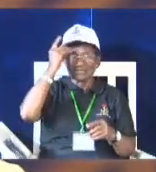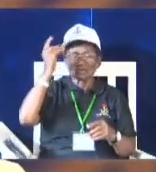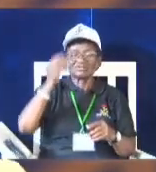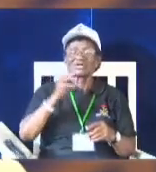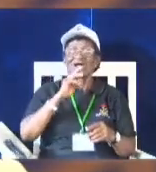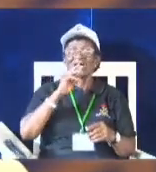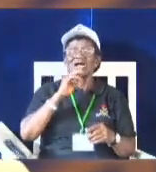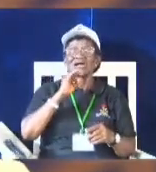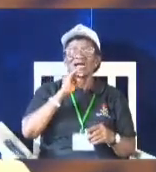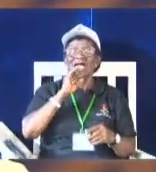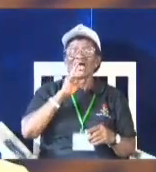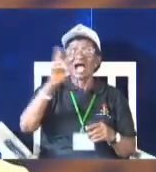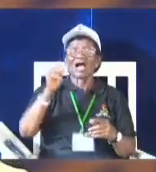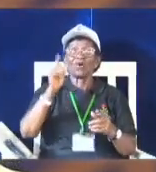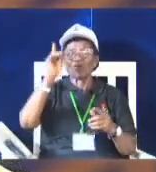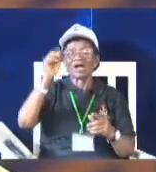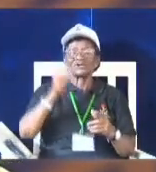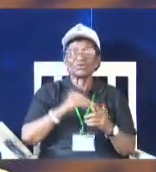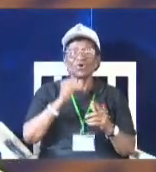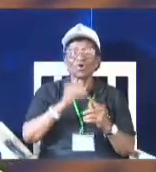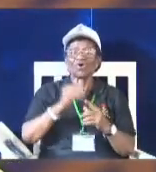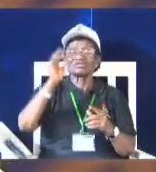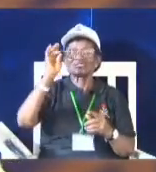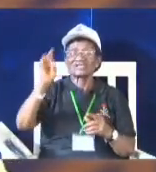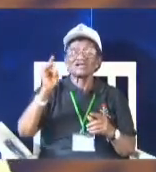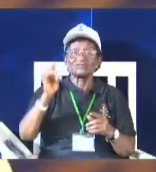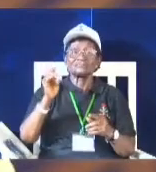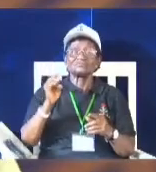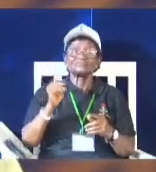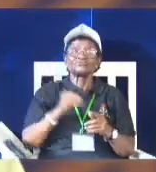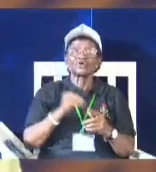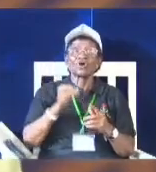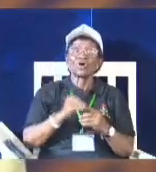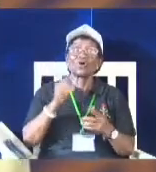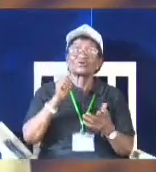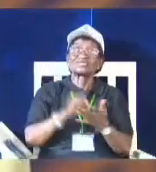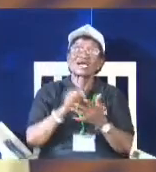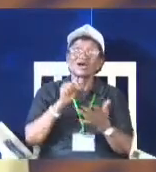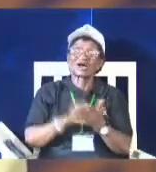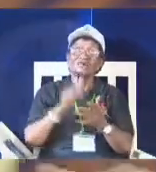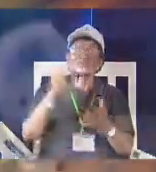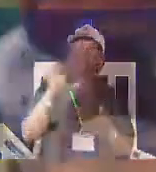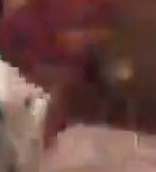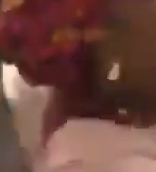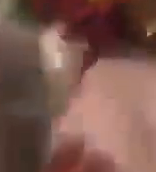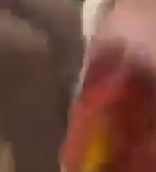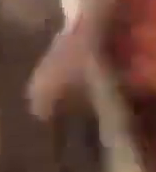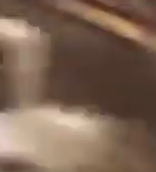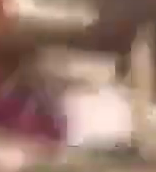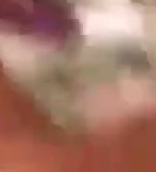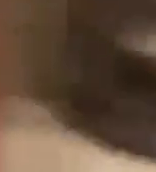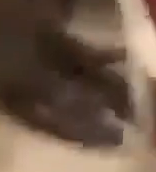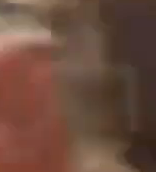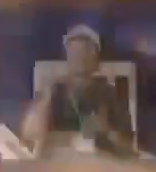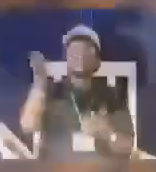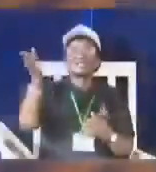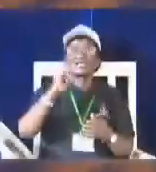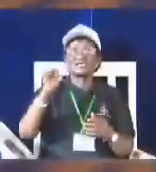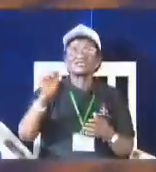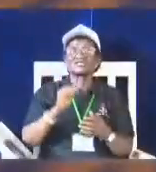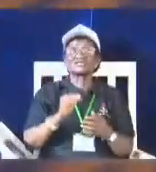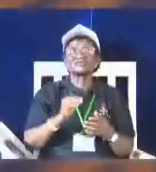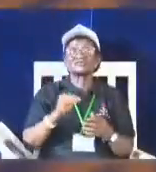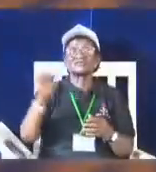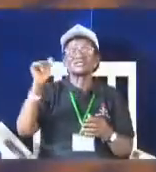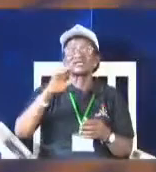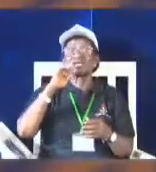1, 7, or thousands, There is someone who is called